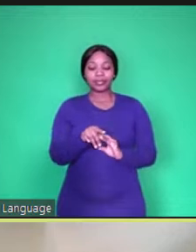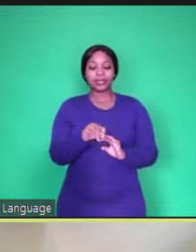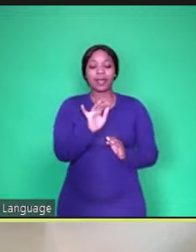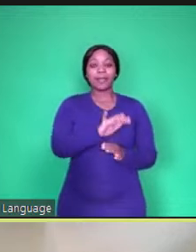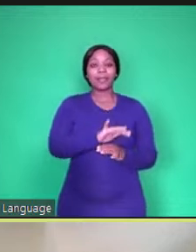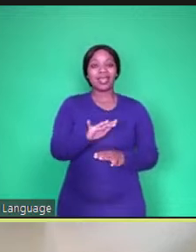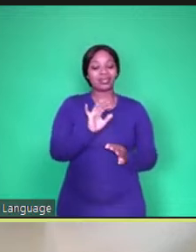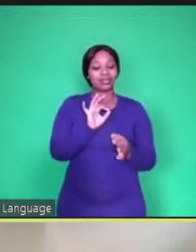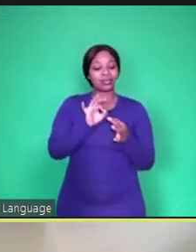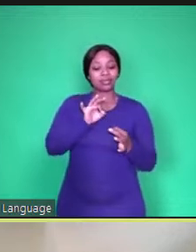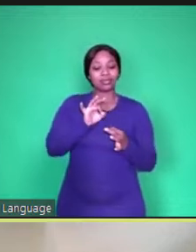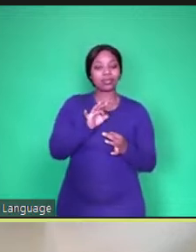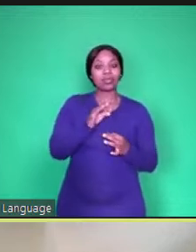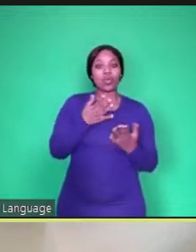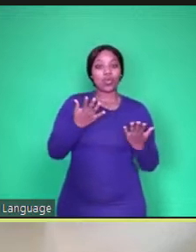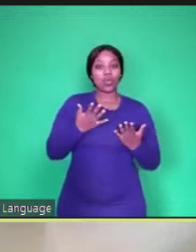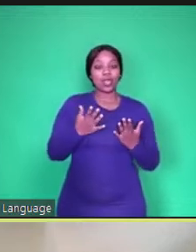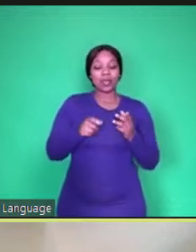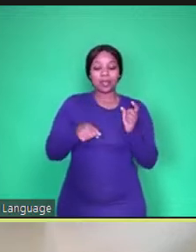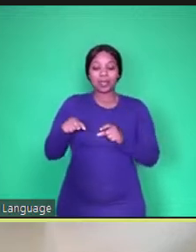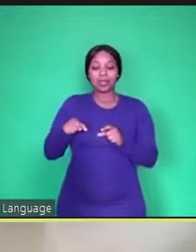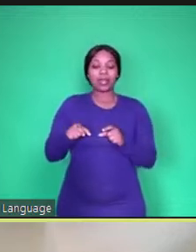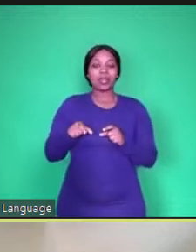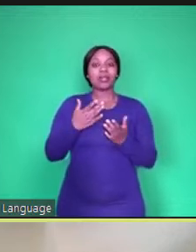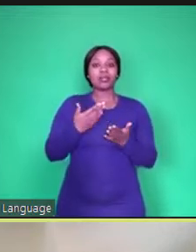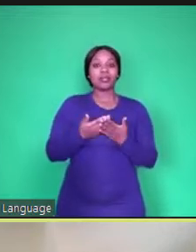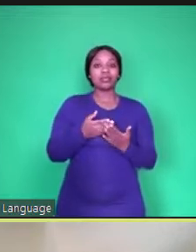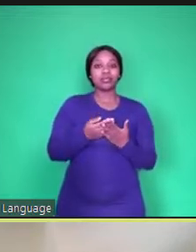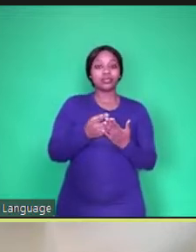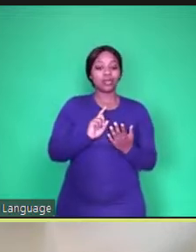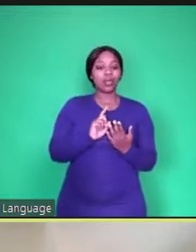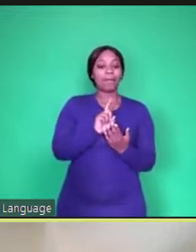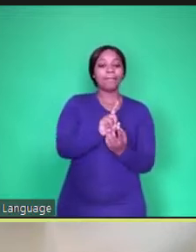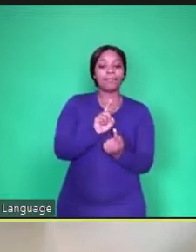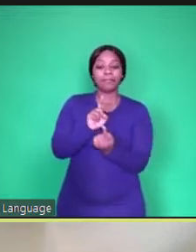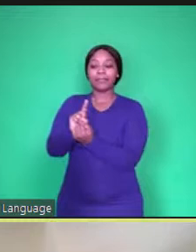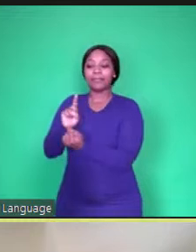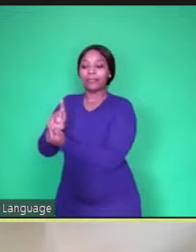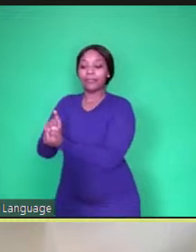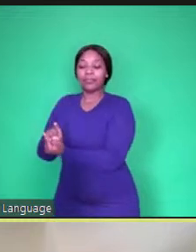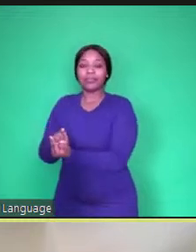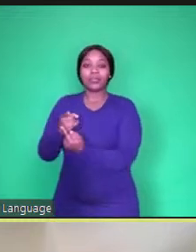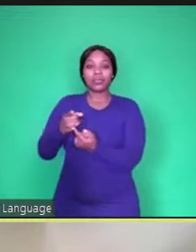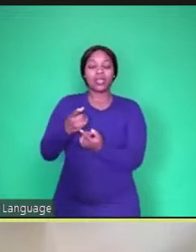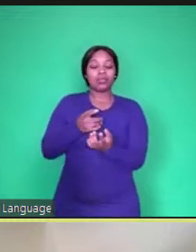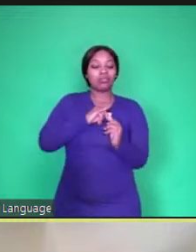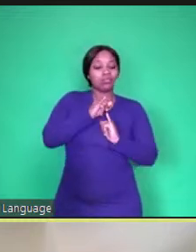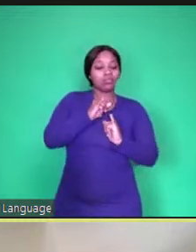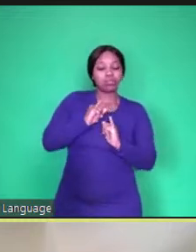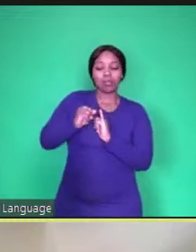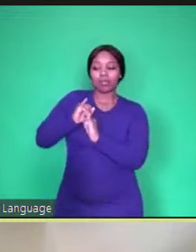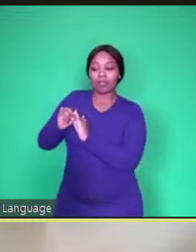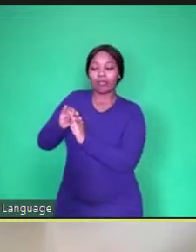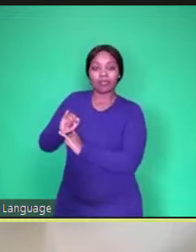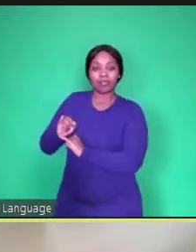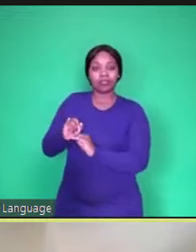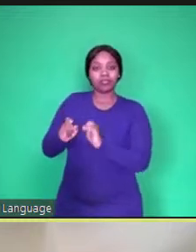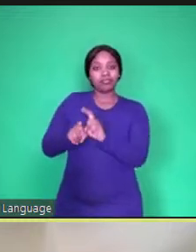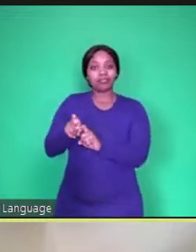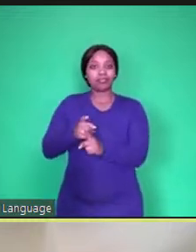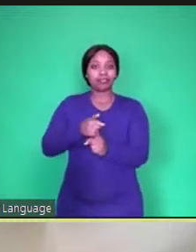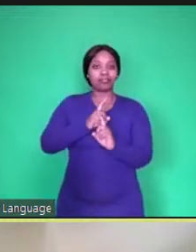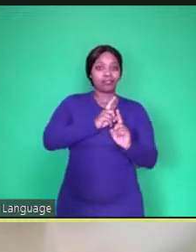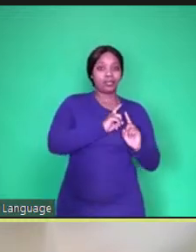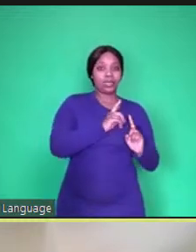our sample possibly go and stay after they migrate from the study site. And if you can, as you can see